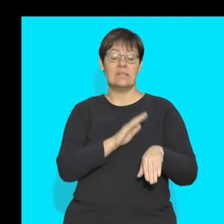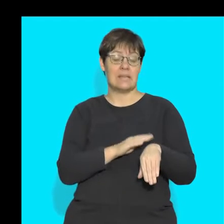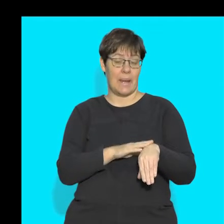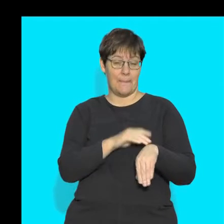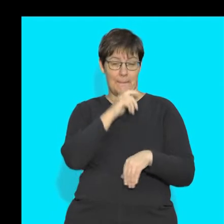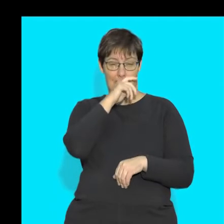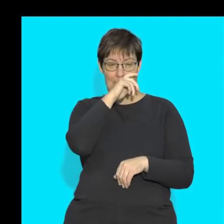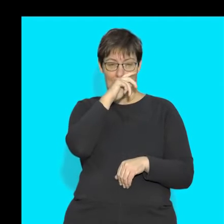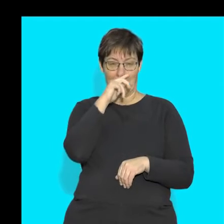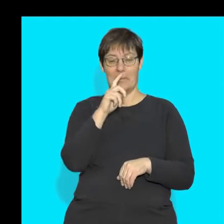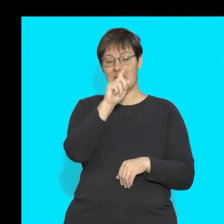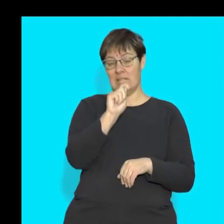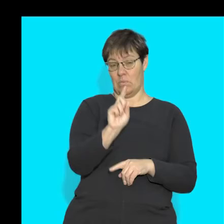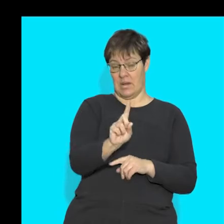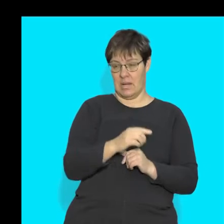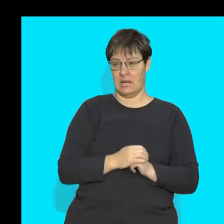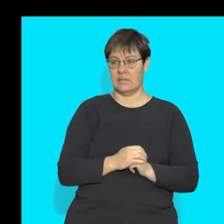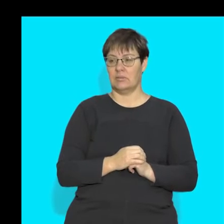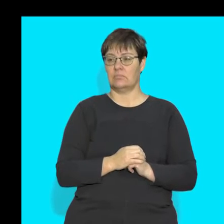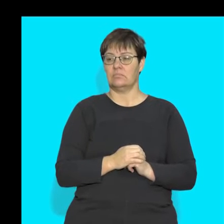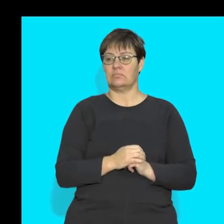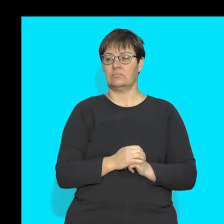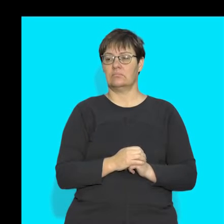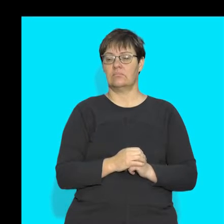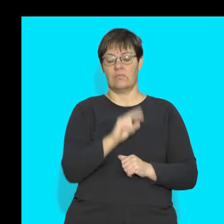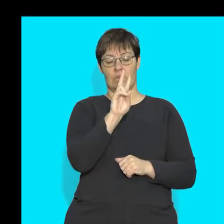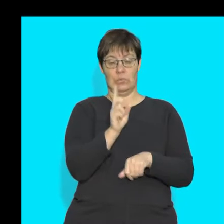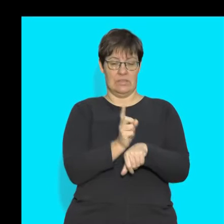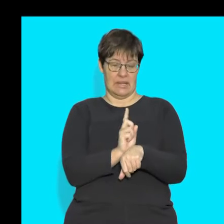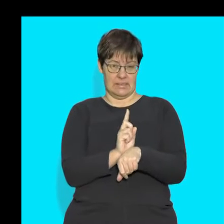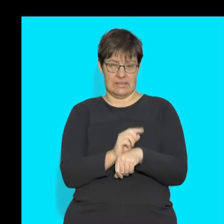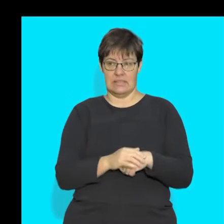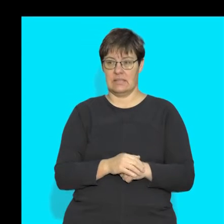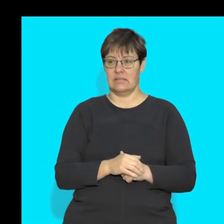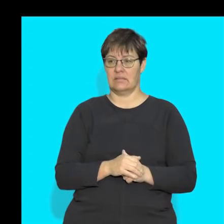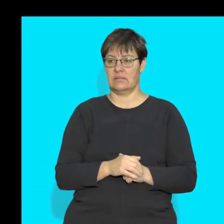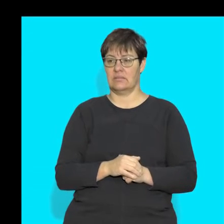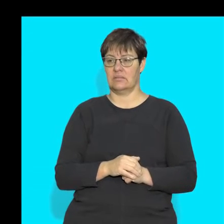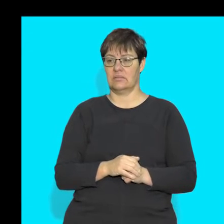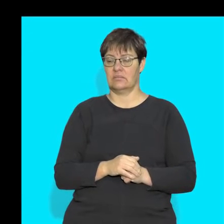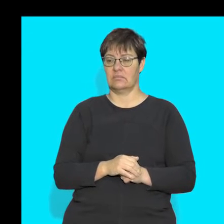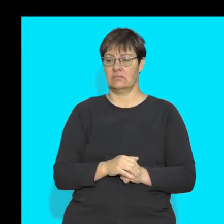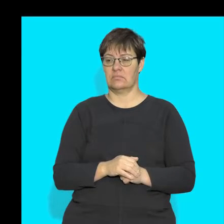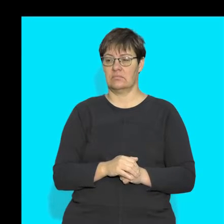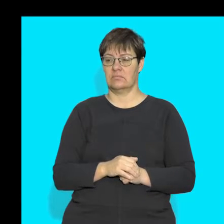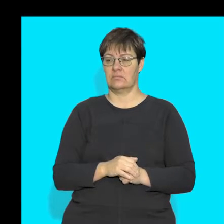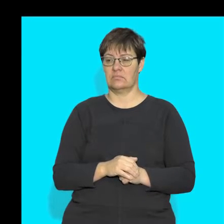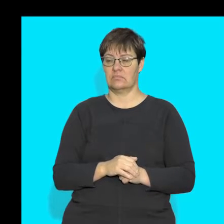so this is T1, is, so that's 2 seconds, is 2.5